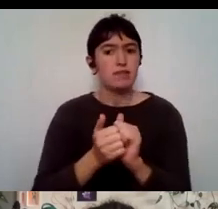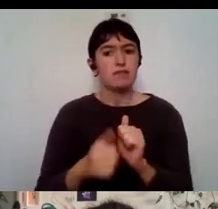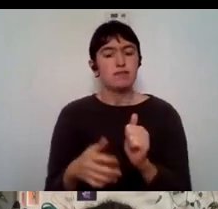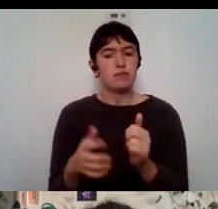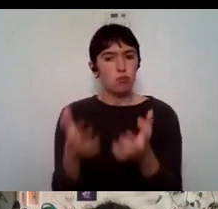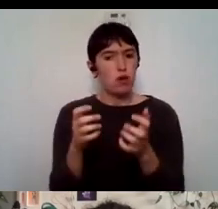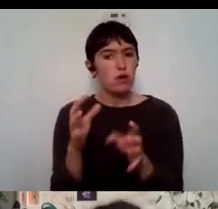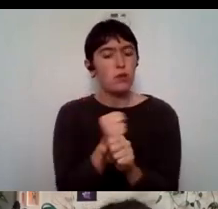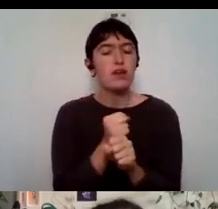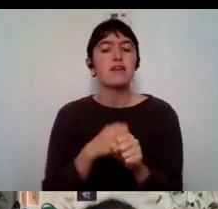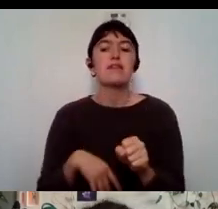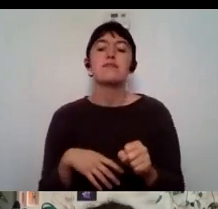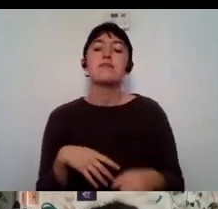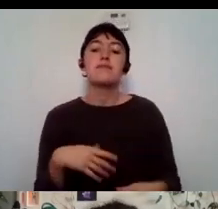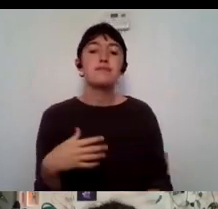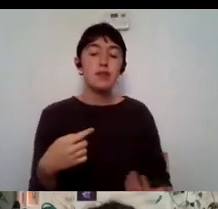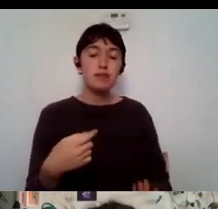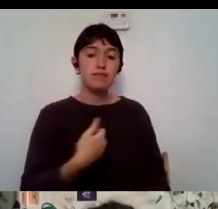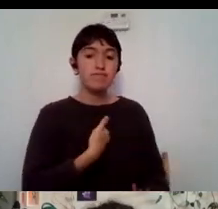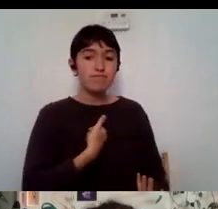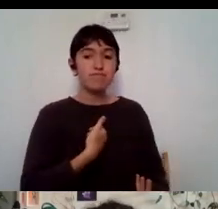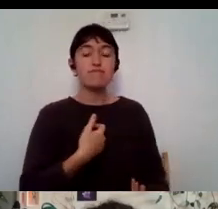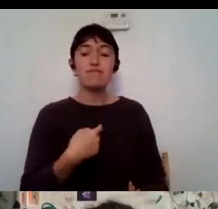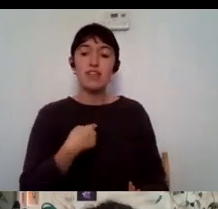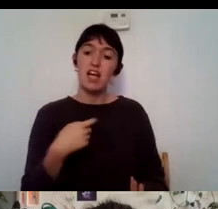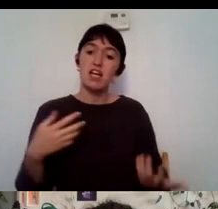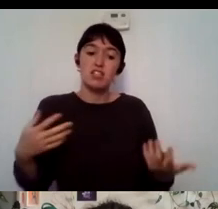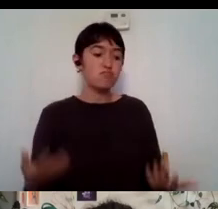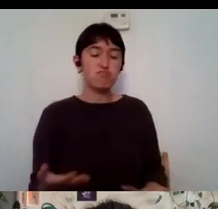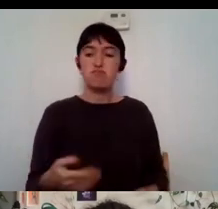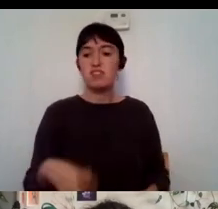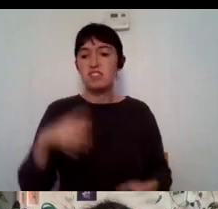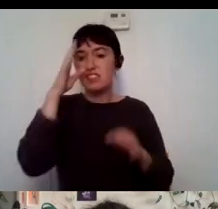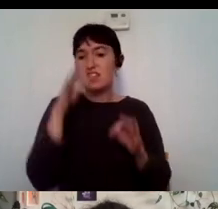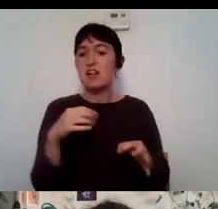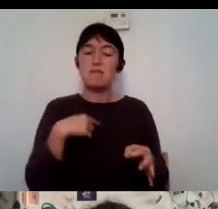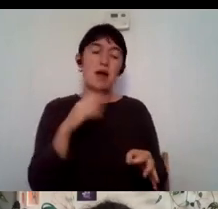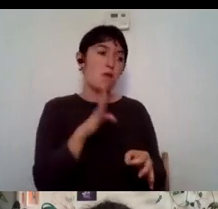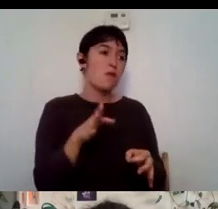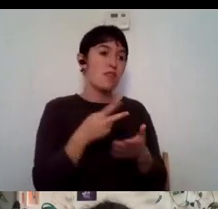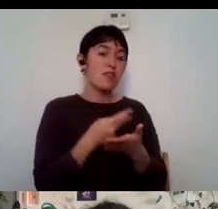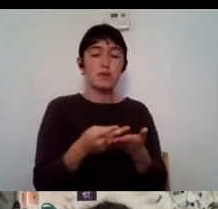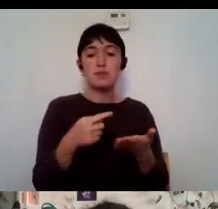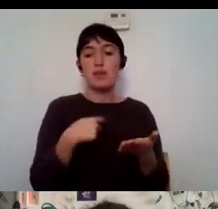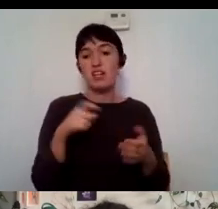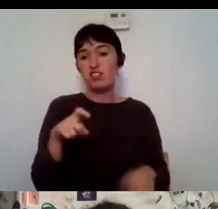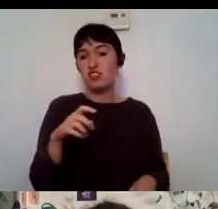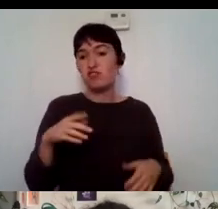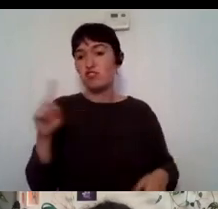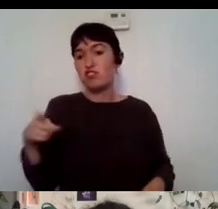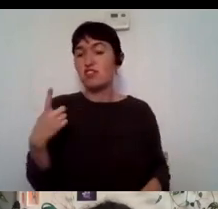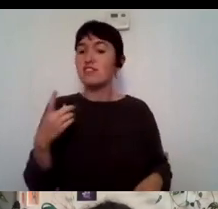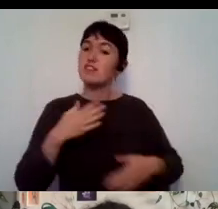like, I'm going to lose here. So I should just enjoy the game. But one thing that we're doing in the lab at the moment,